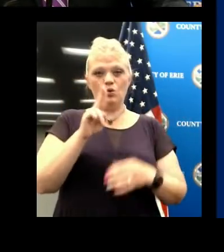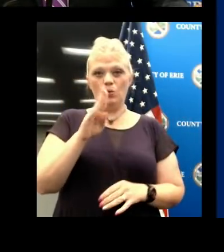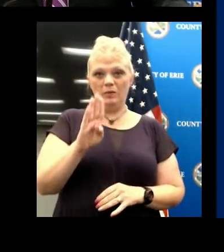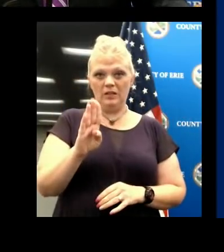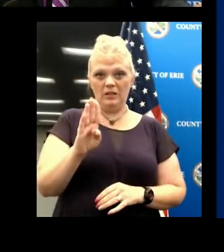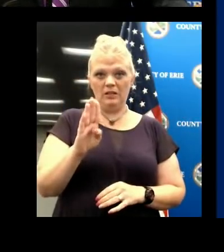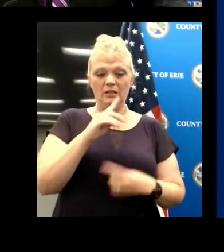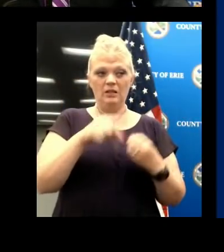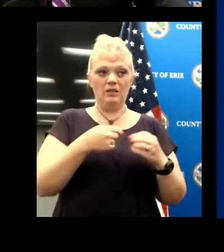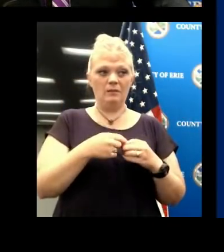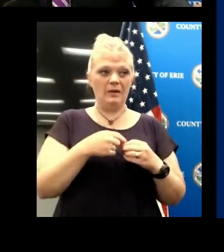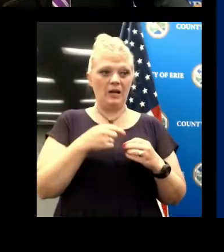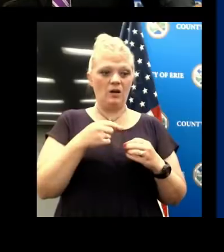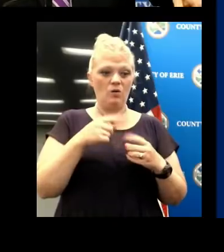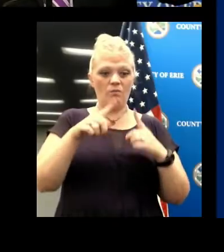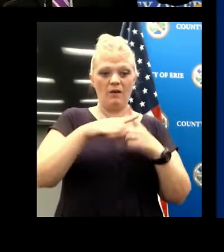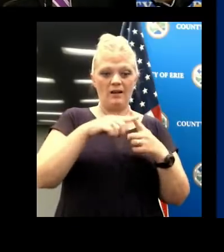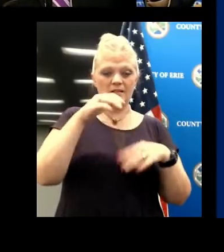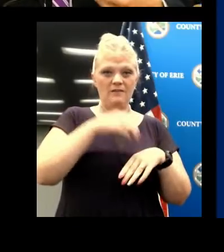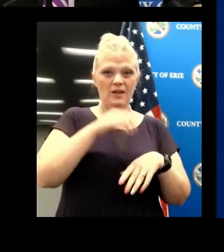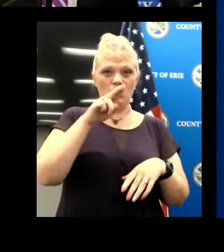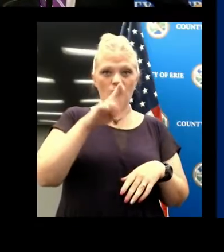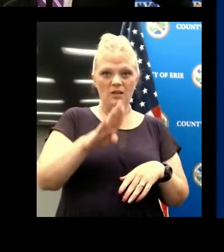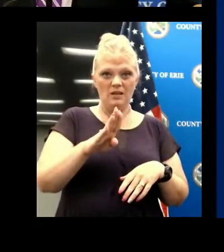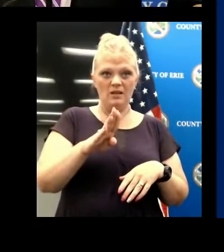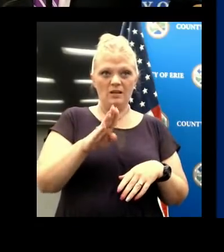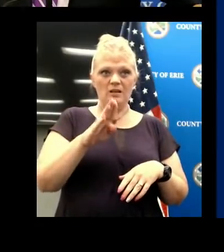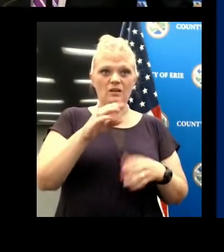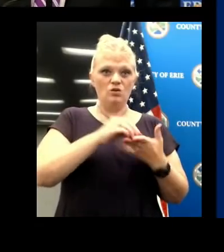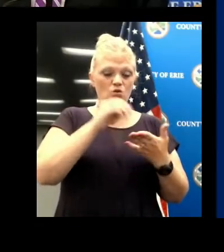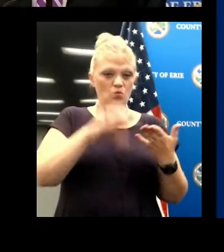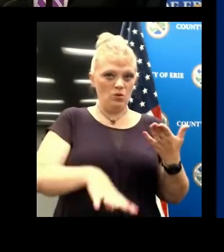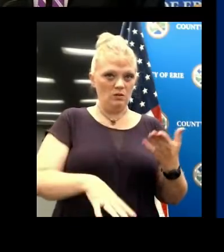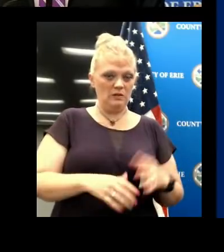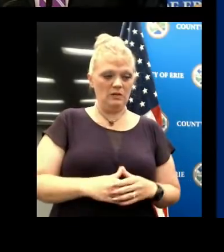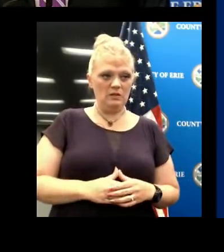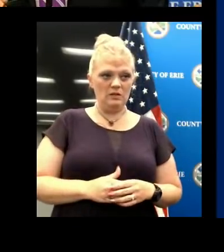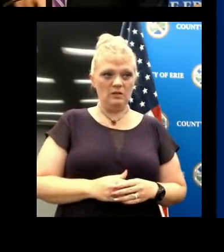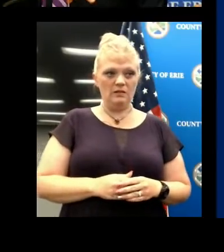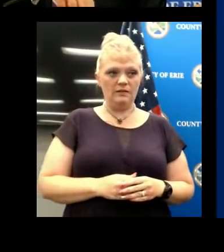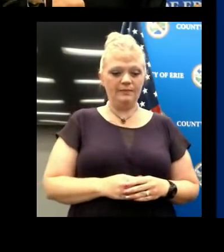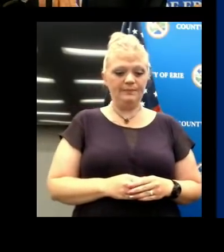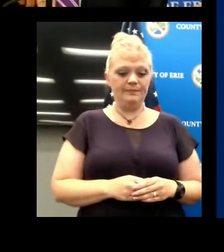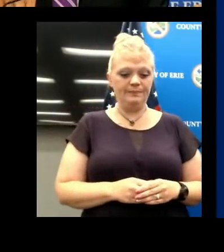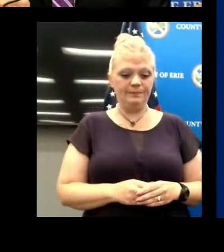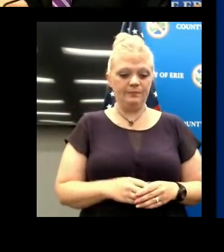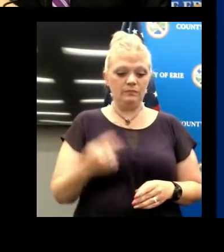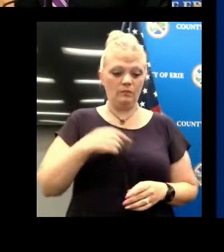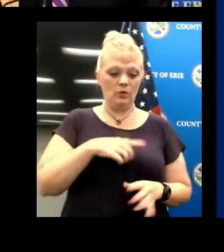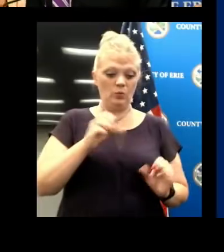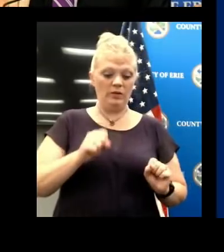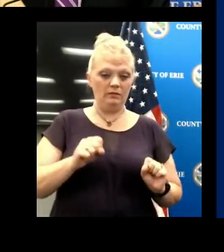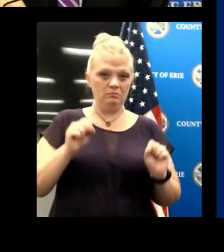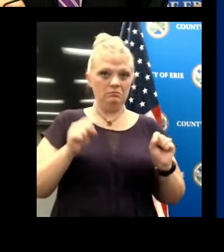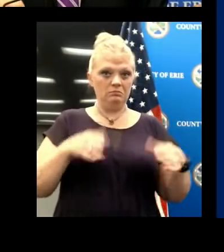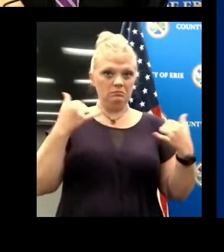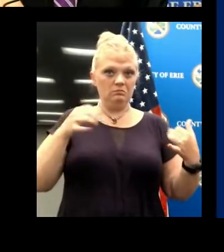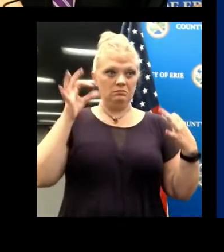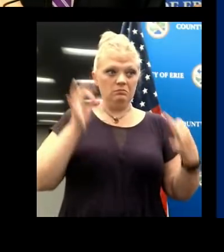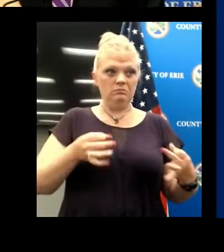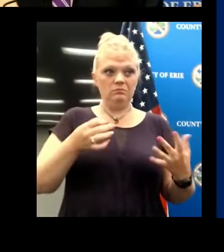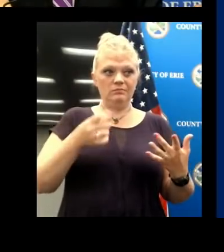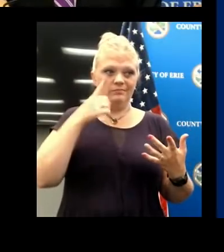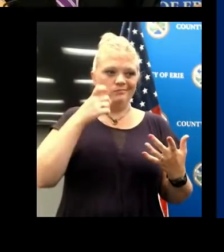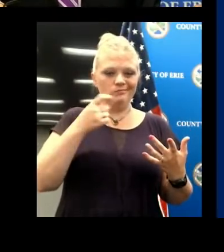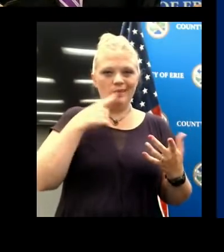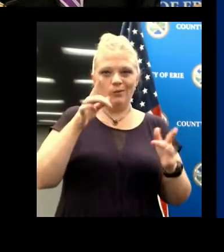Buffalo about cases at the University of Buffalo or among University of Buffalo students. We can now definitively say, because most of these cases were